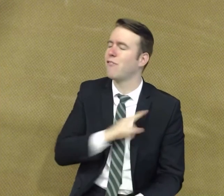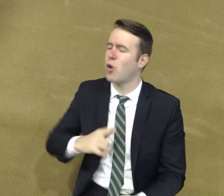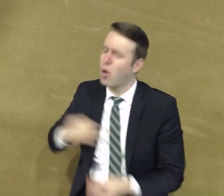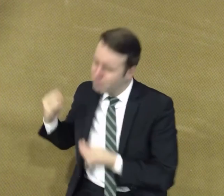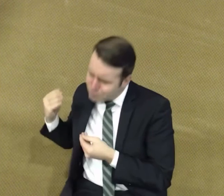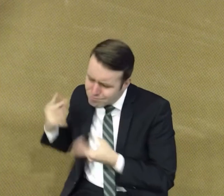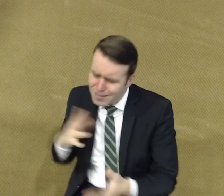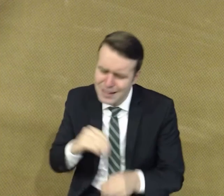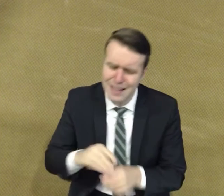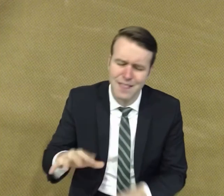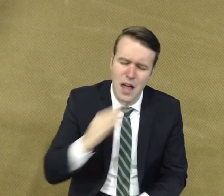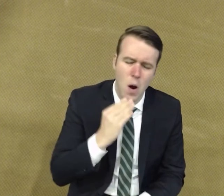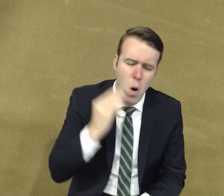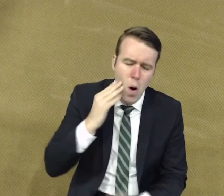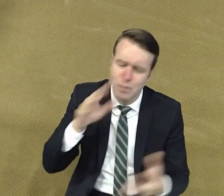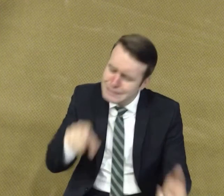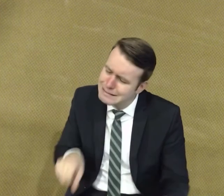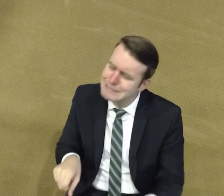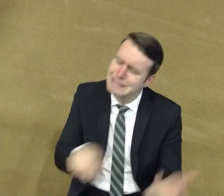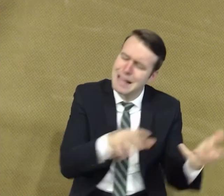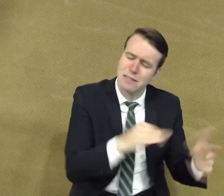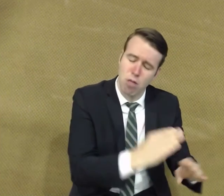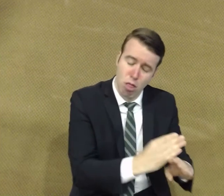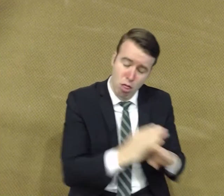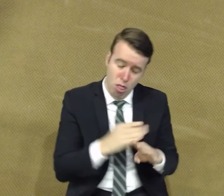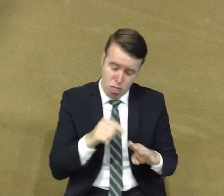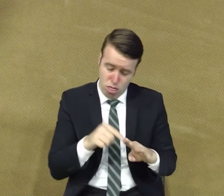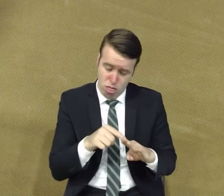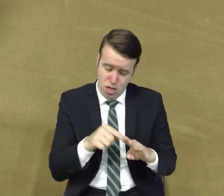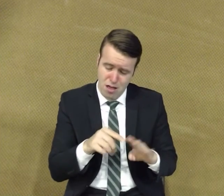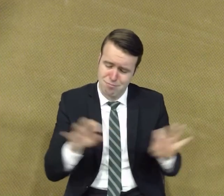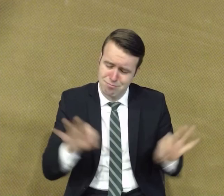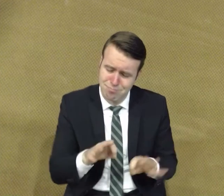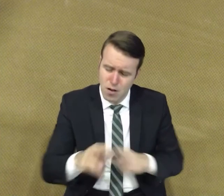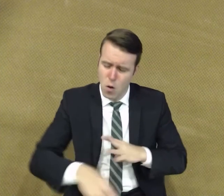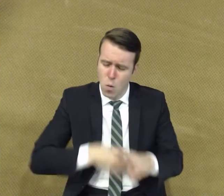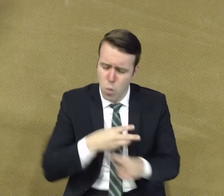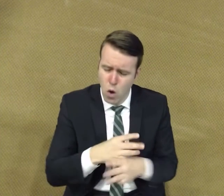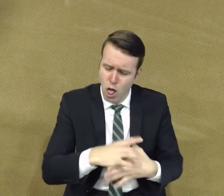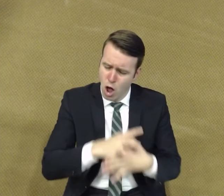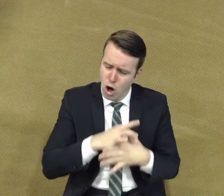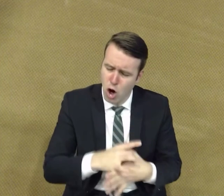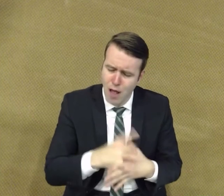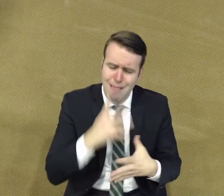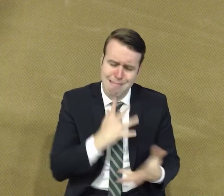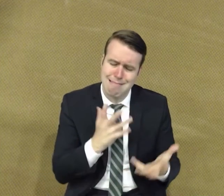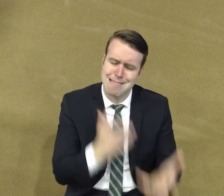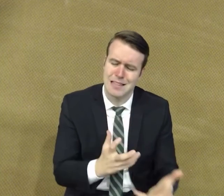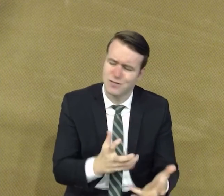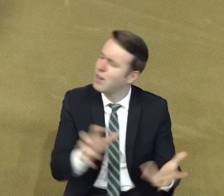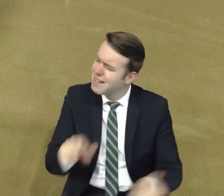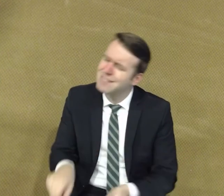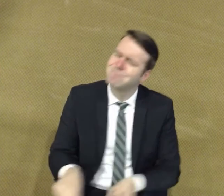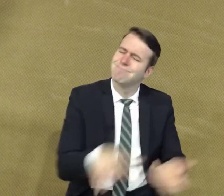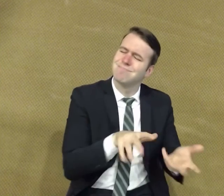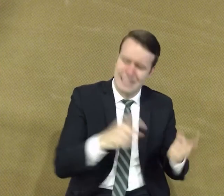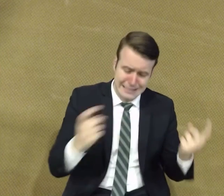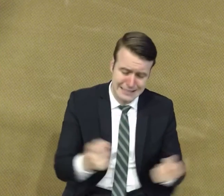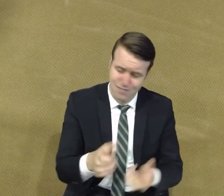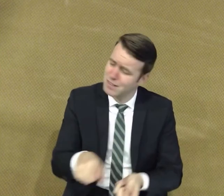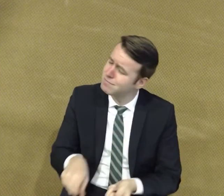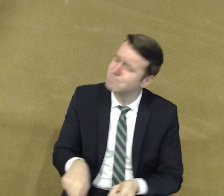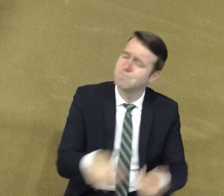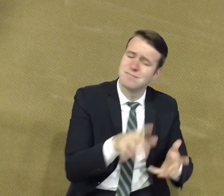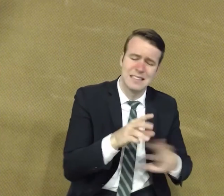Lord into those homes and help them to cast out everything that's trite and worldly and carnal and lustful and sinful